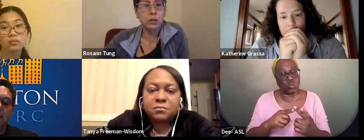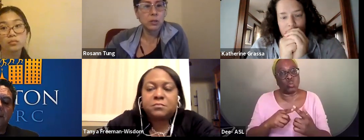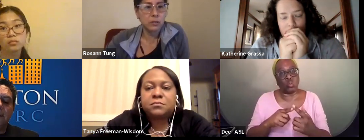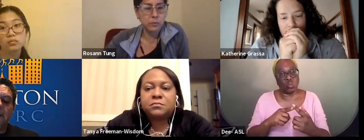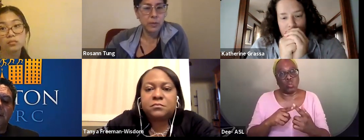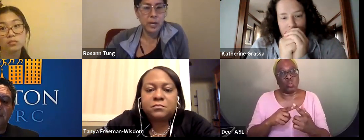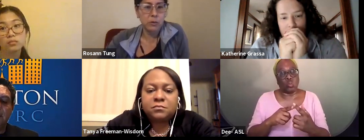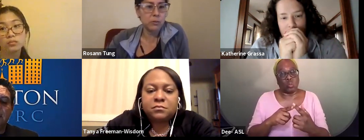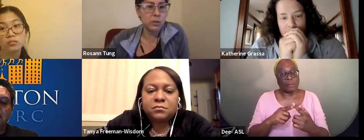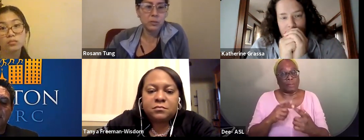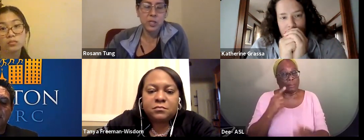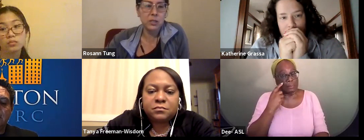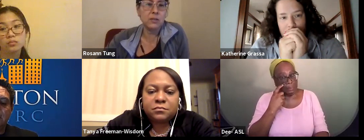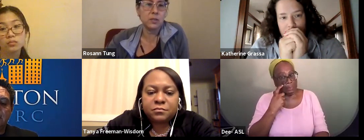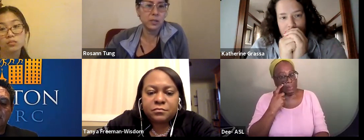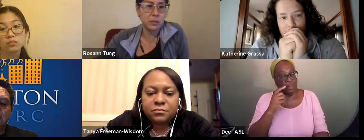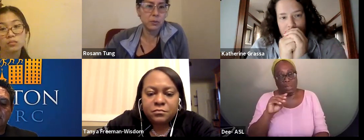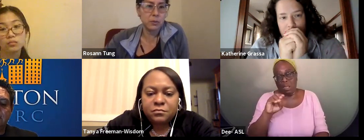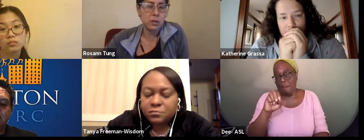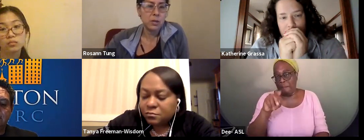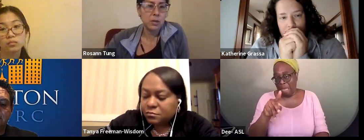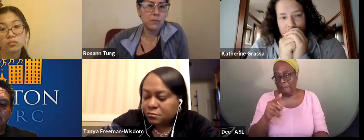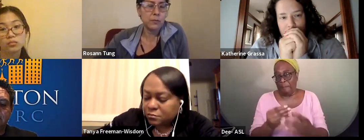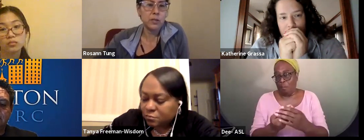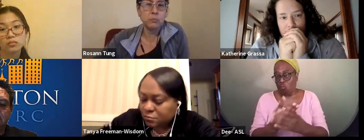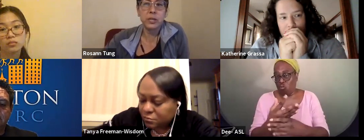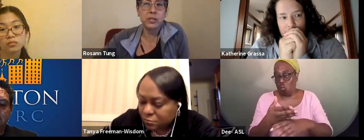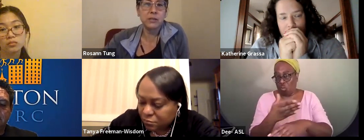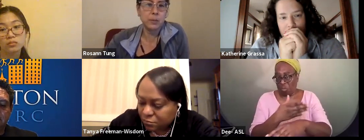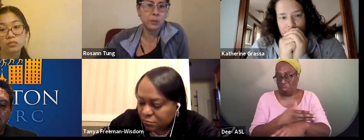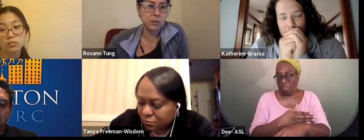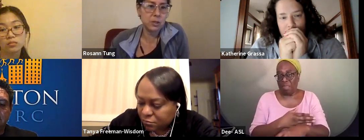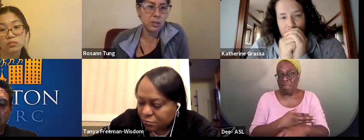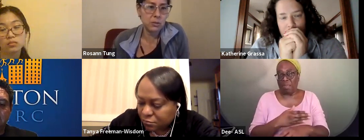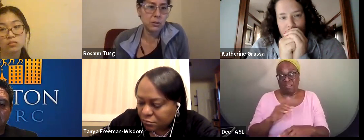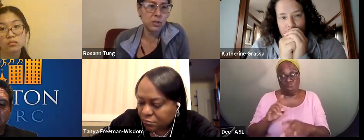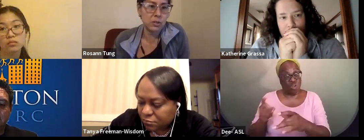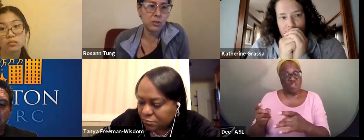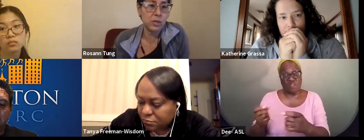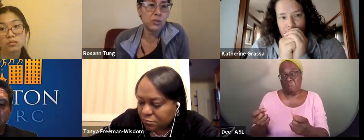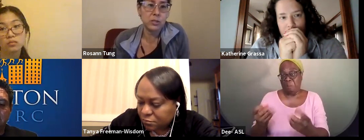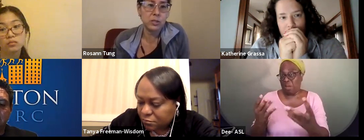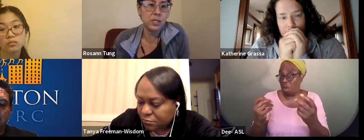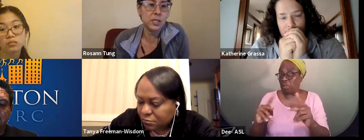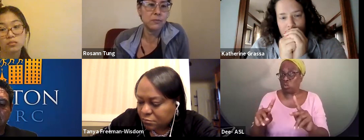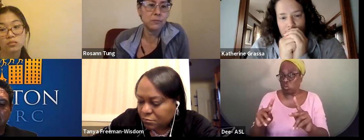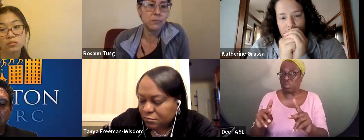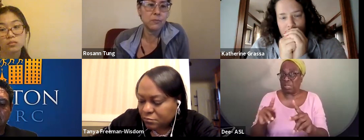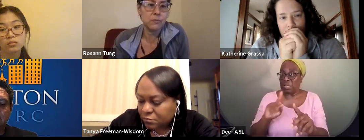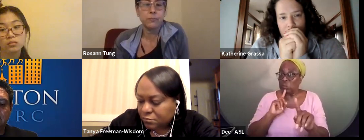be critical of the MAP growth, especially given that they were afforded plenty of opportunity to address our questions and